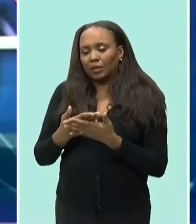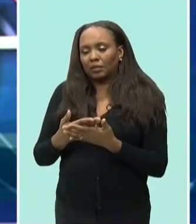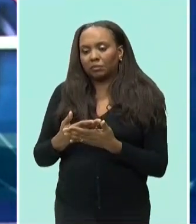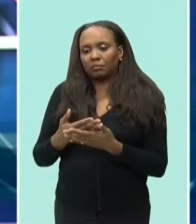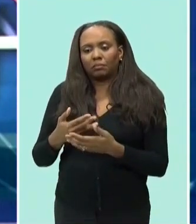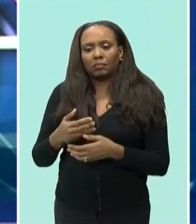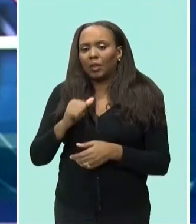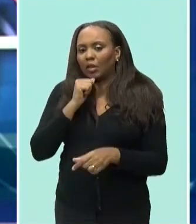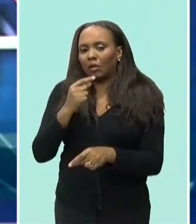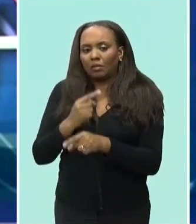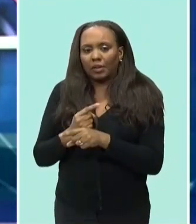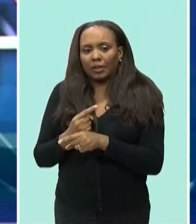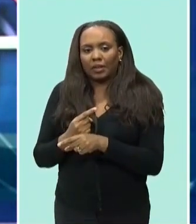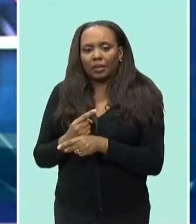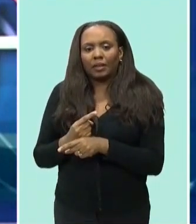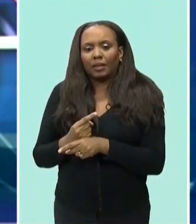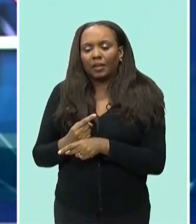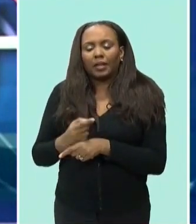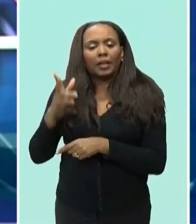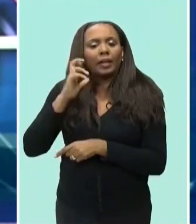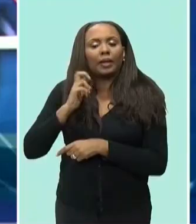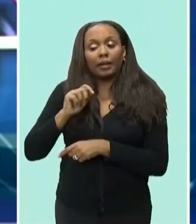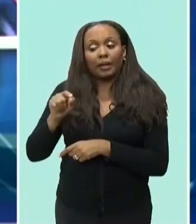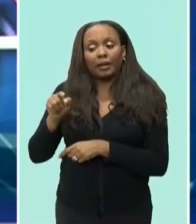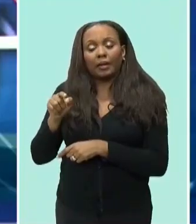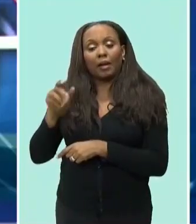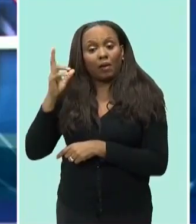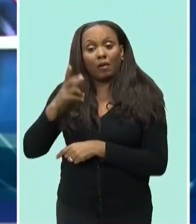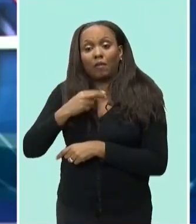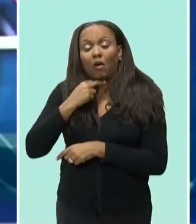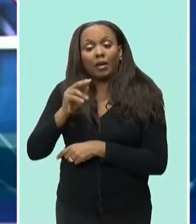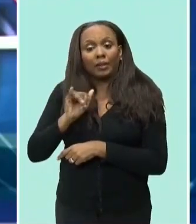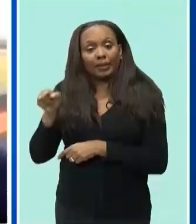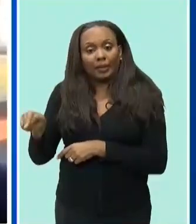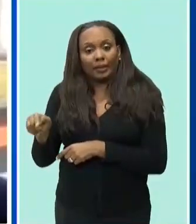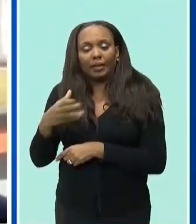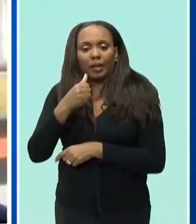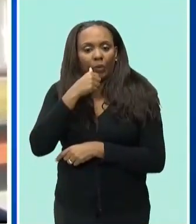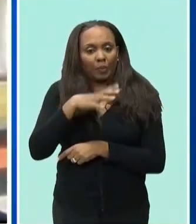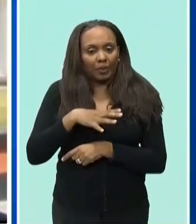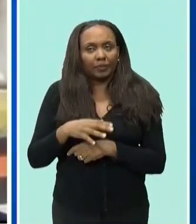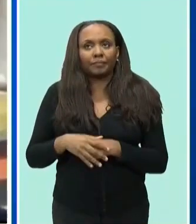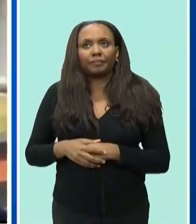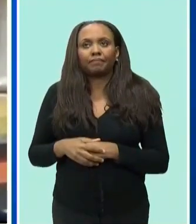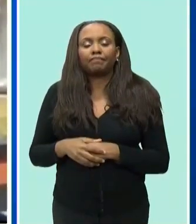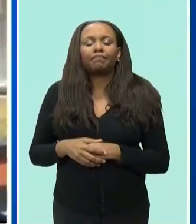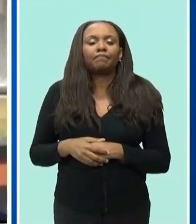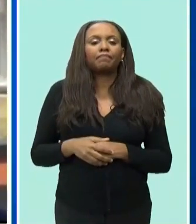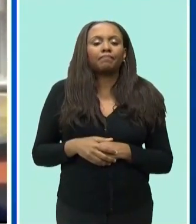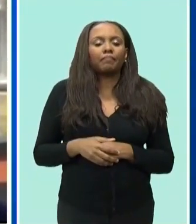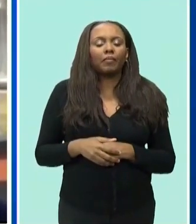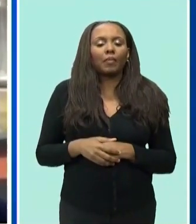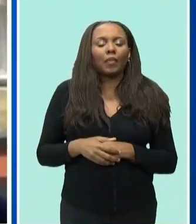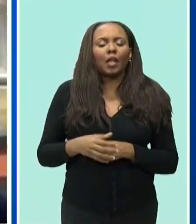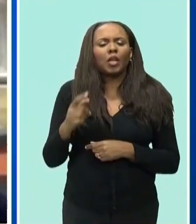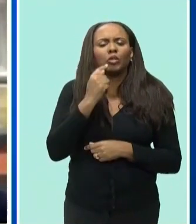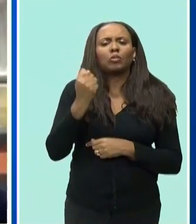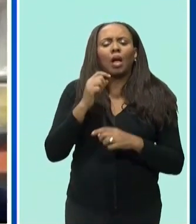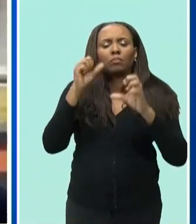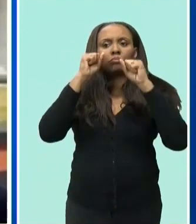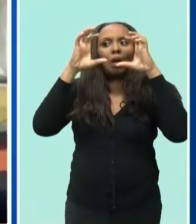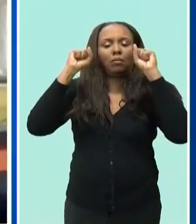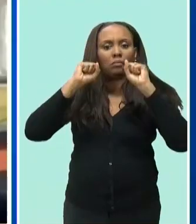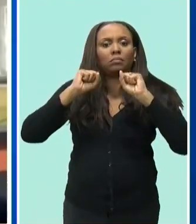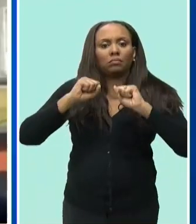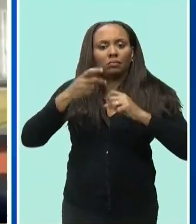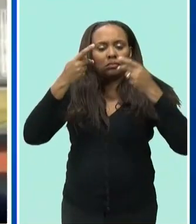involves a male believed to be Dr. Raymond and a female. In a stunning revelation on Tuesday, Prime Minister